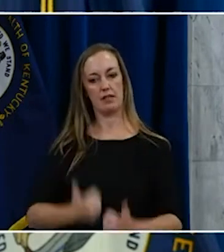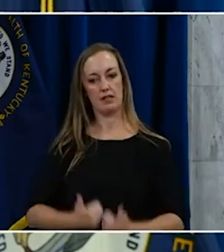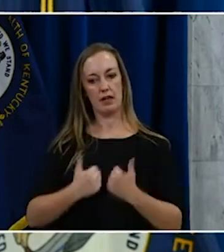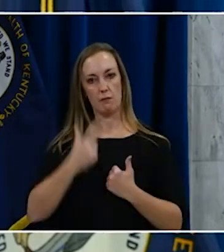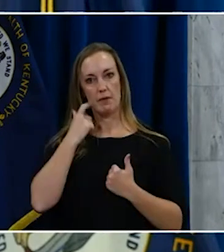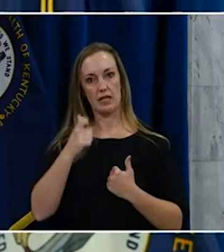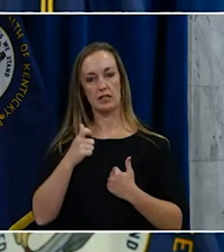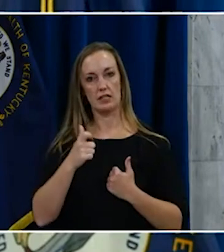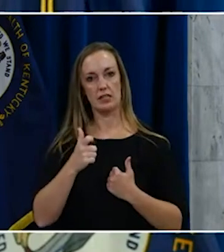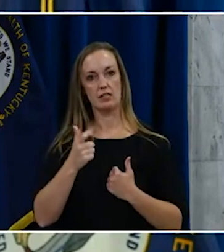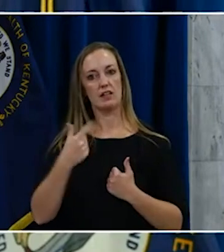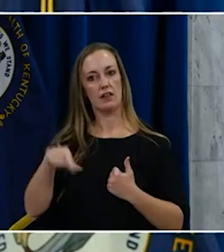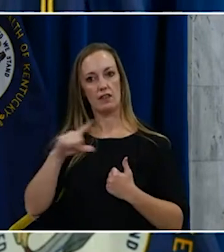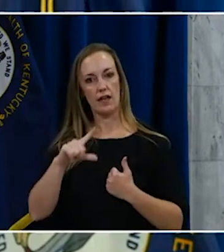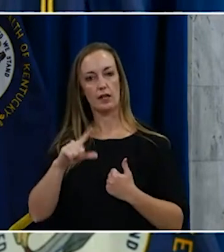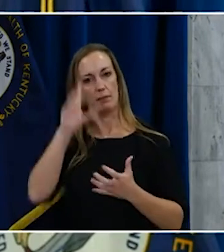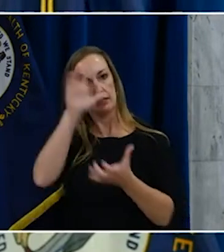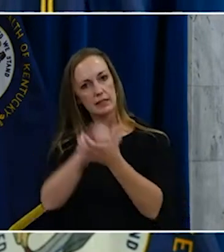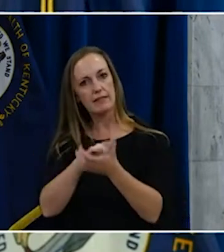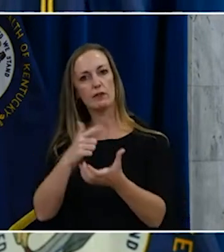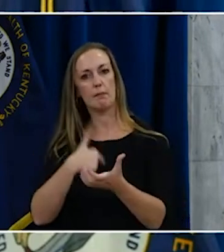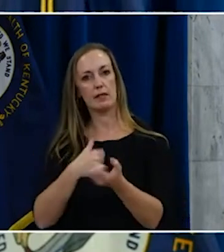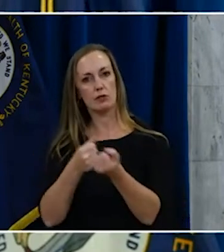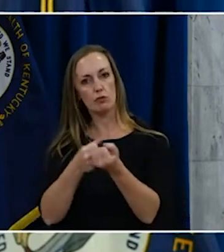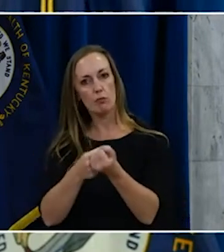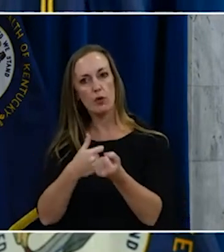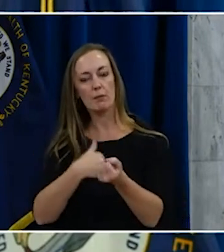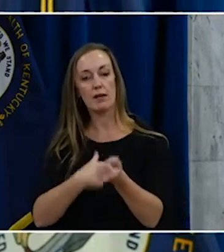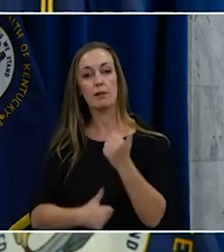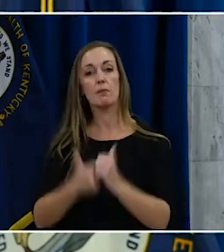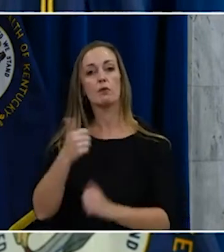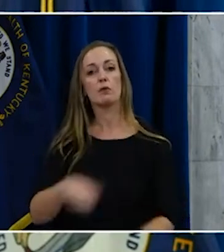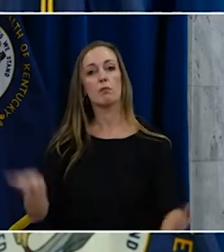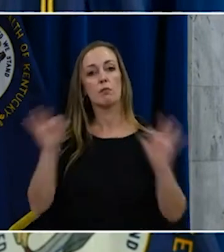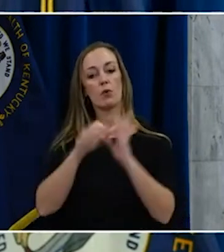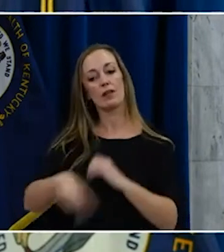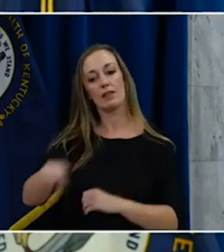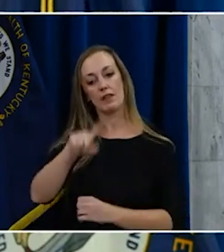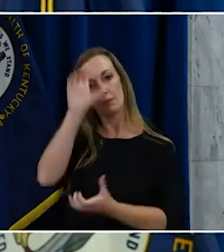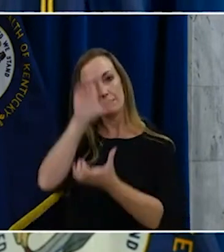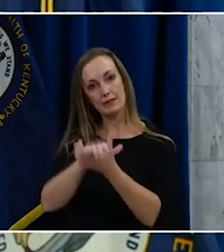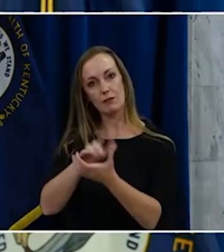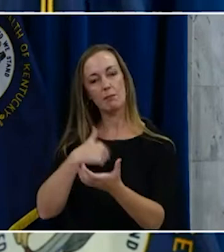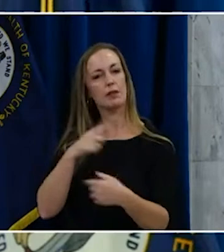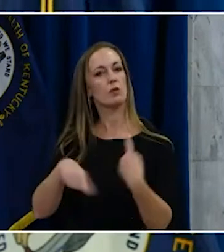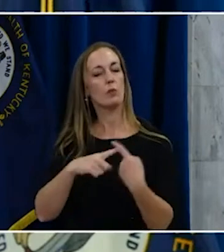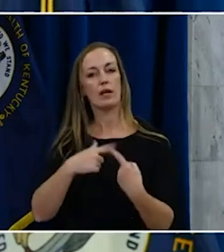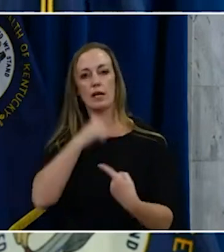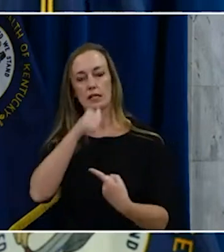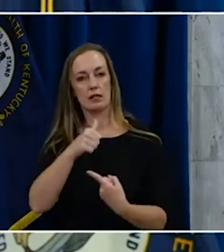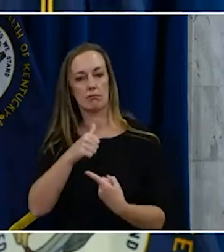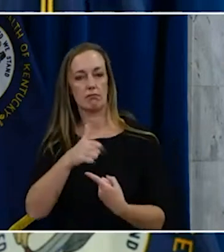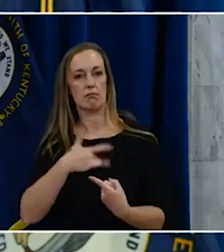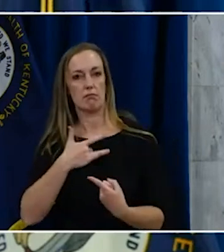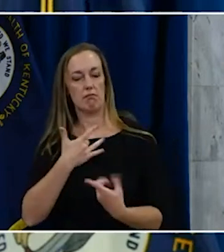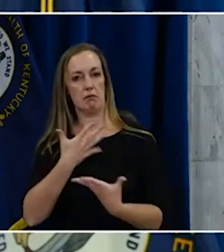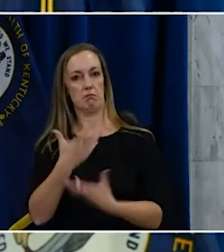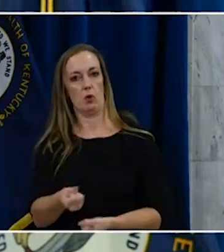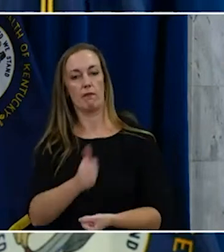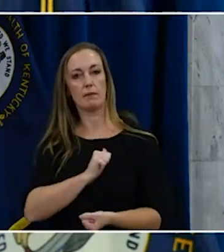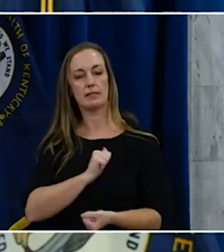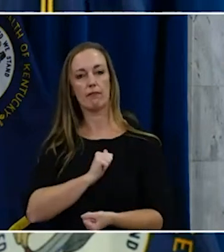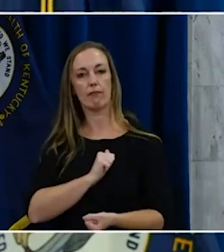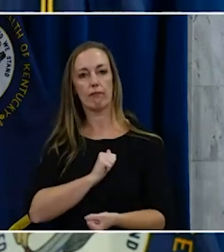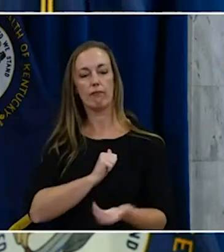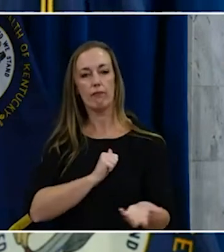believed in me, they encouraged me, and most importantly, they believed in me when I didn't believe in myself. So this is what I